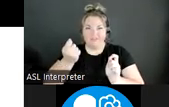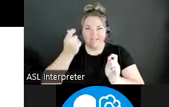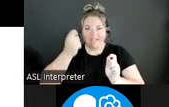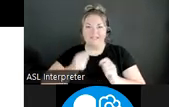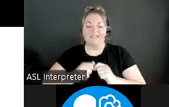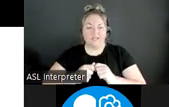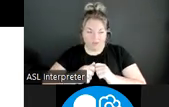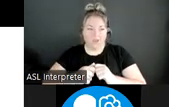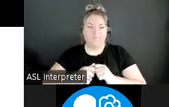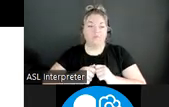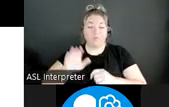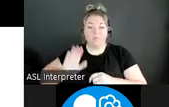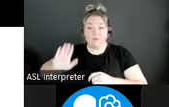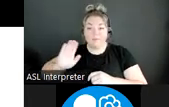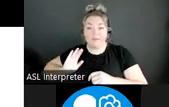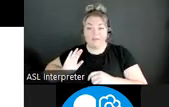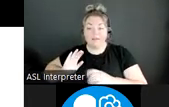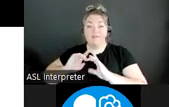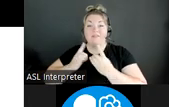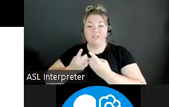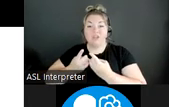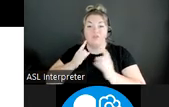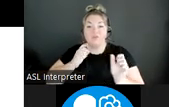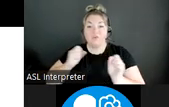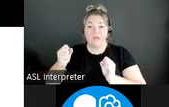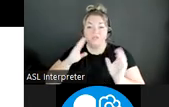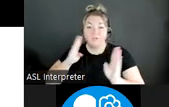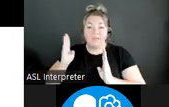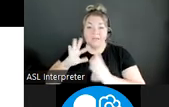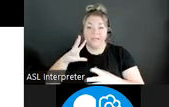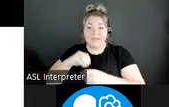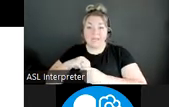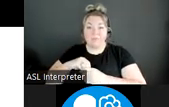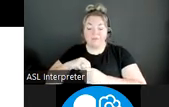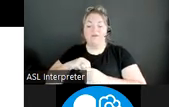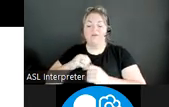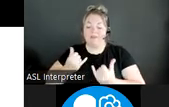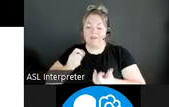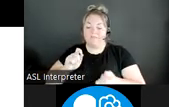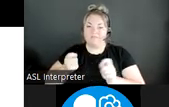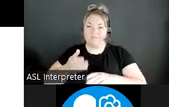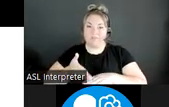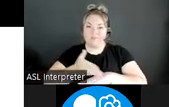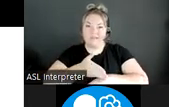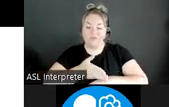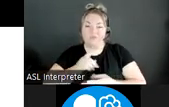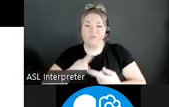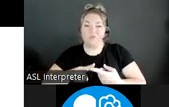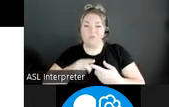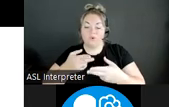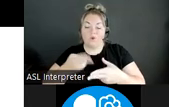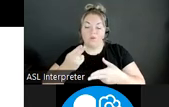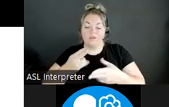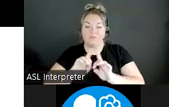So it had been the Division of Strategy Planning and Engagement. So it's now been updated to be the Division